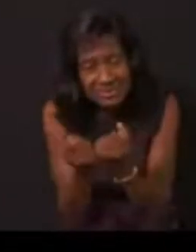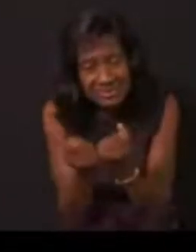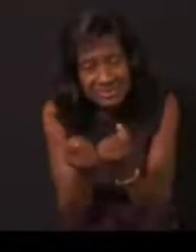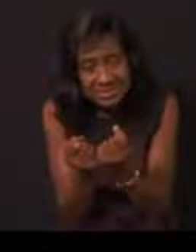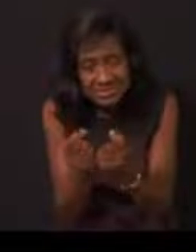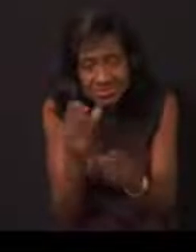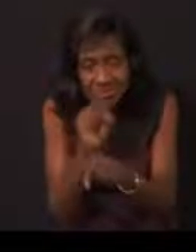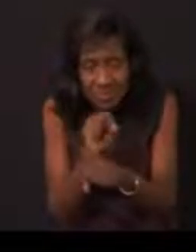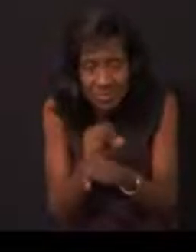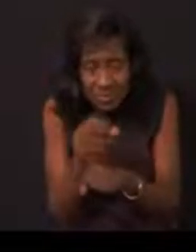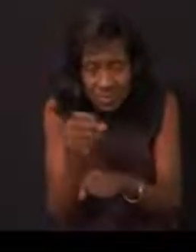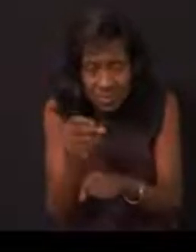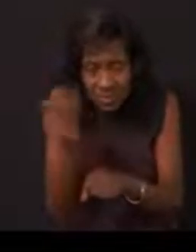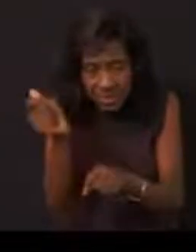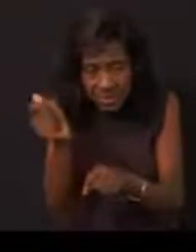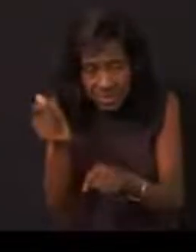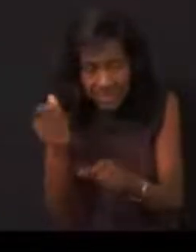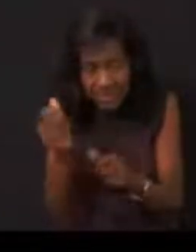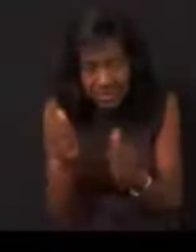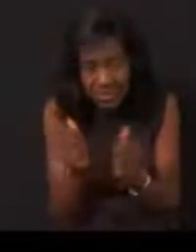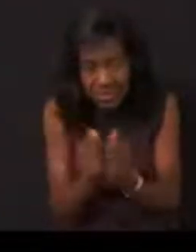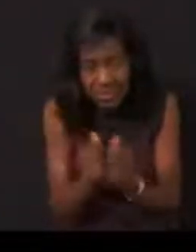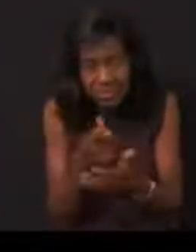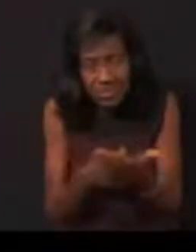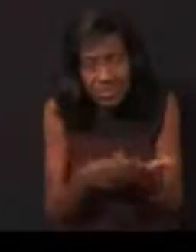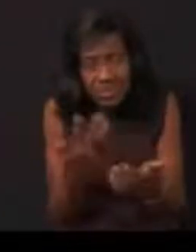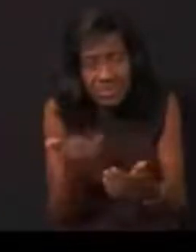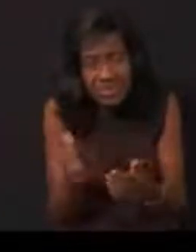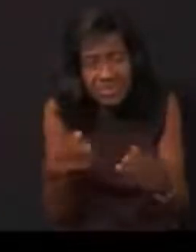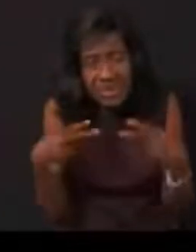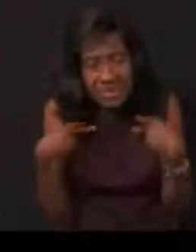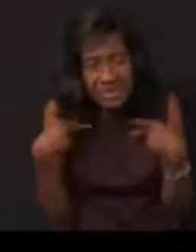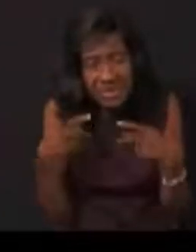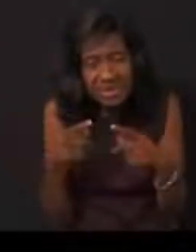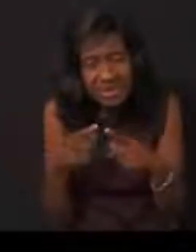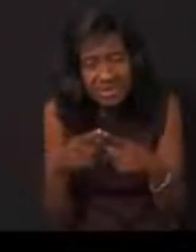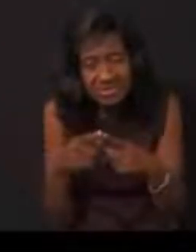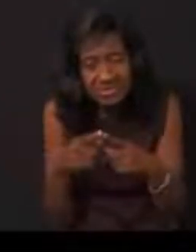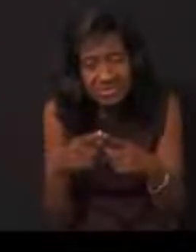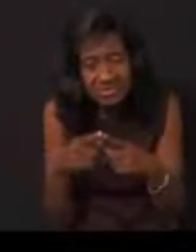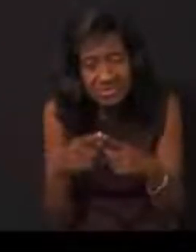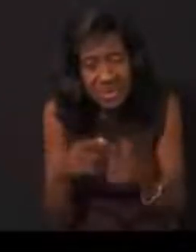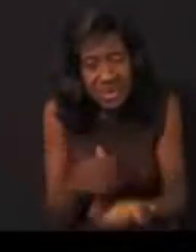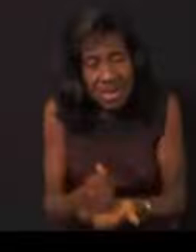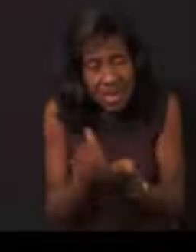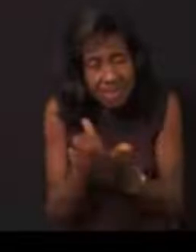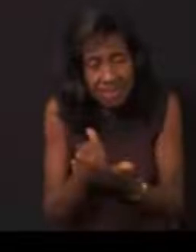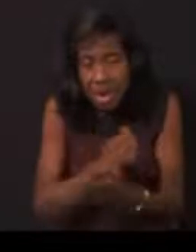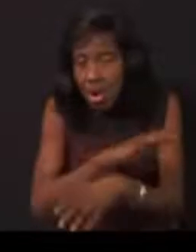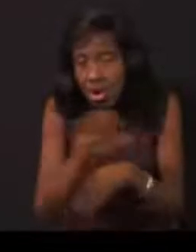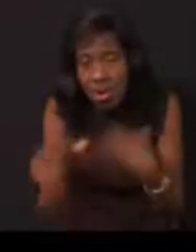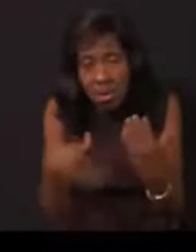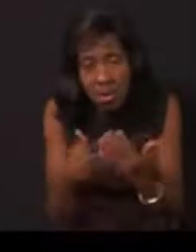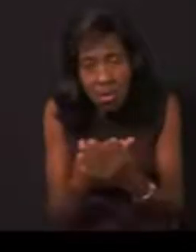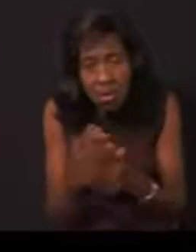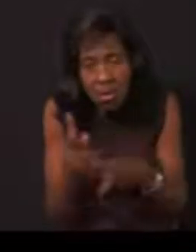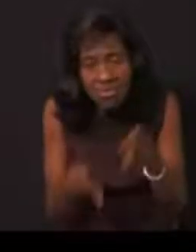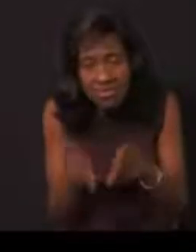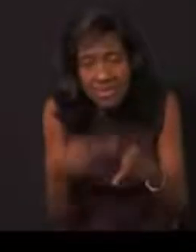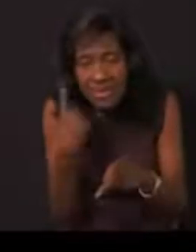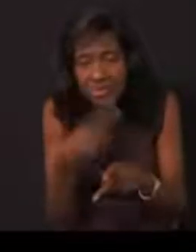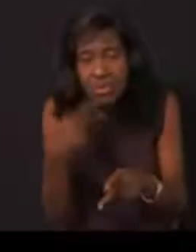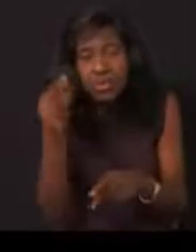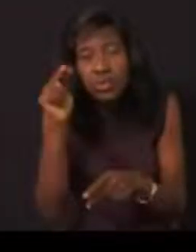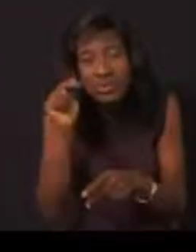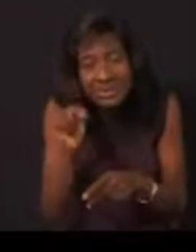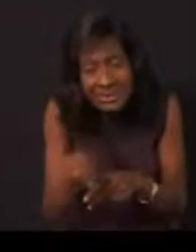quickly with what resources they have as possible in order to meet the demand and address all needs as soon as they